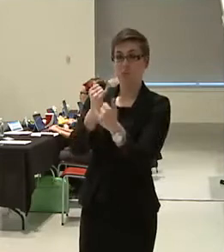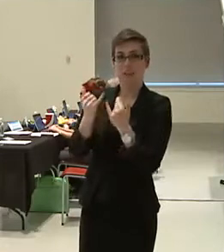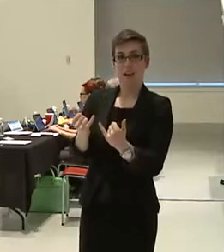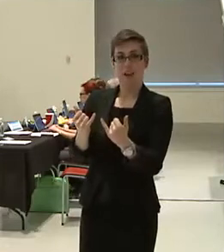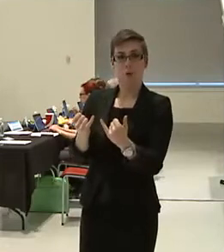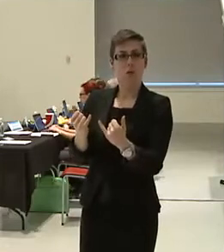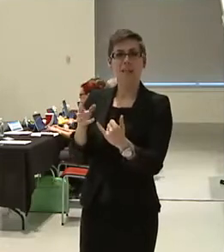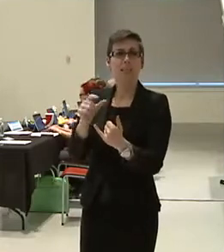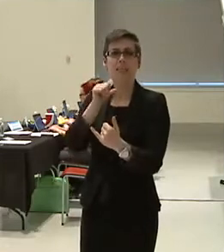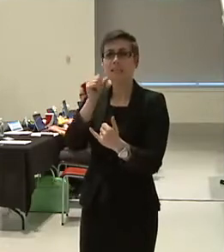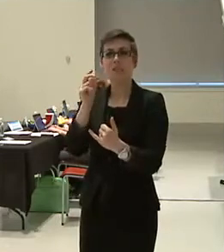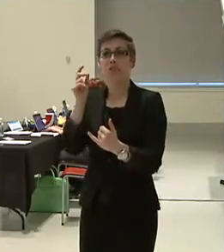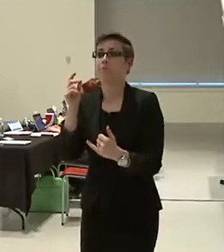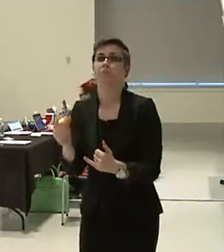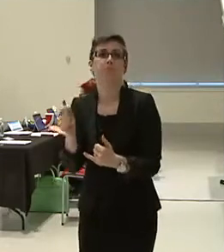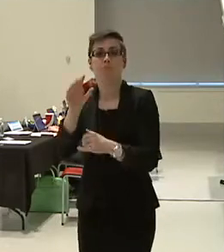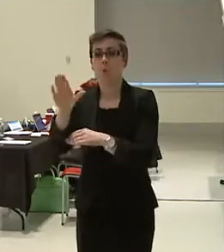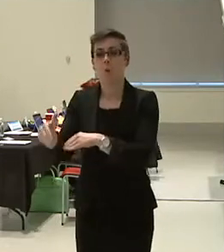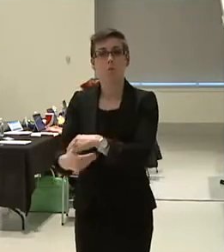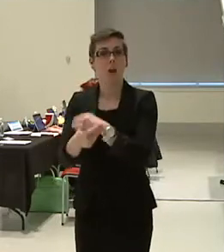just happen overnight.